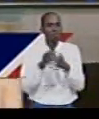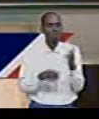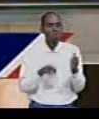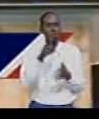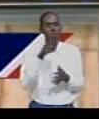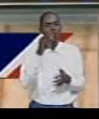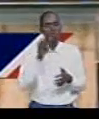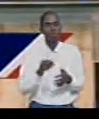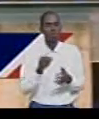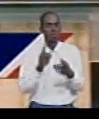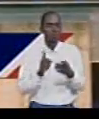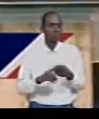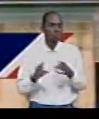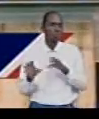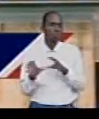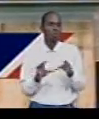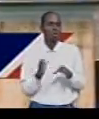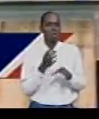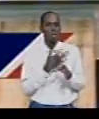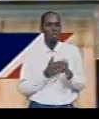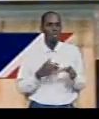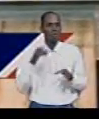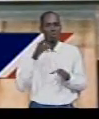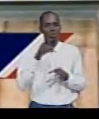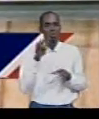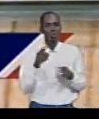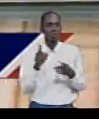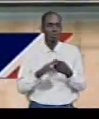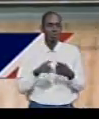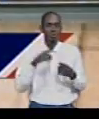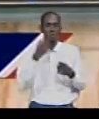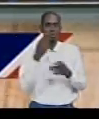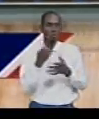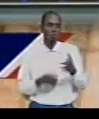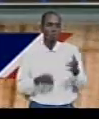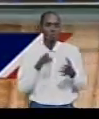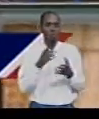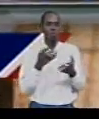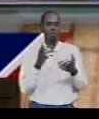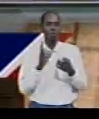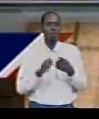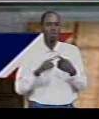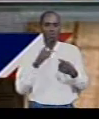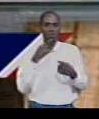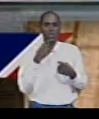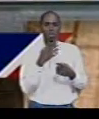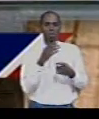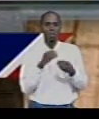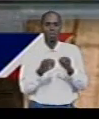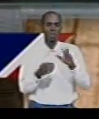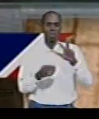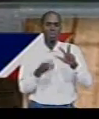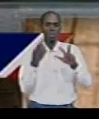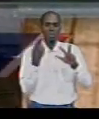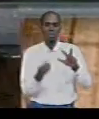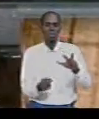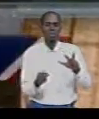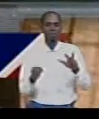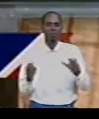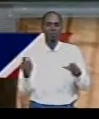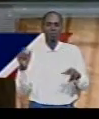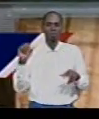from saying what you ought to say. Number three, the damning emulation